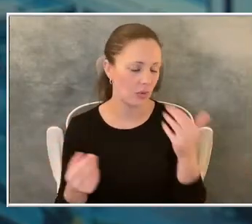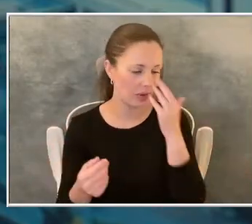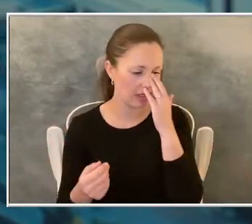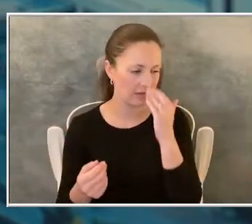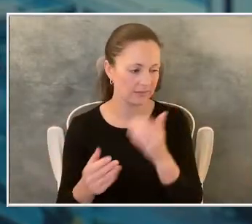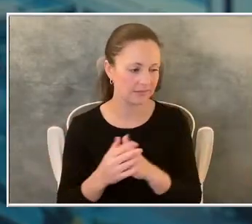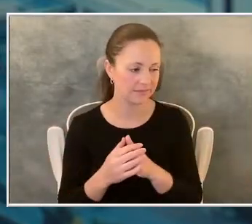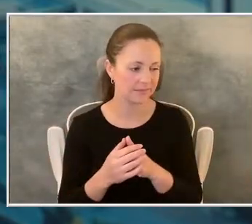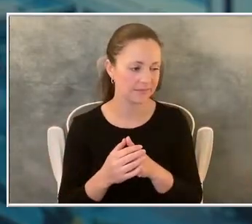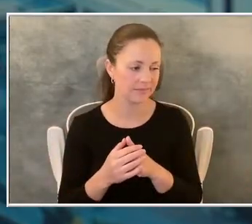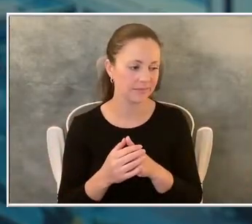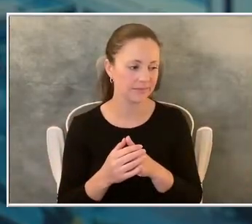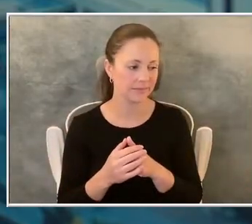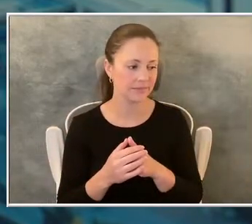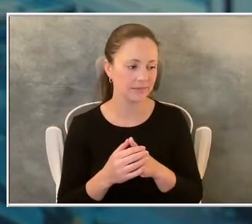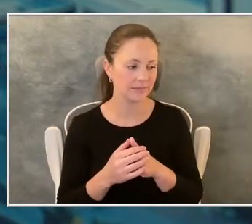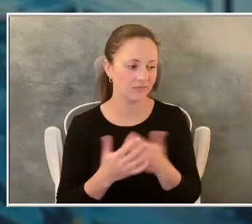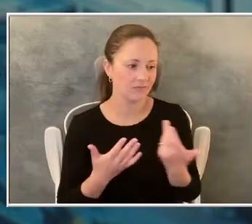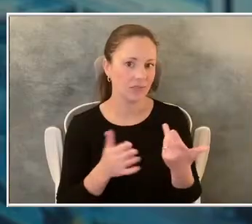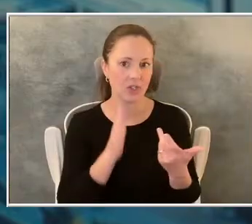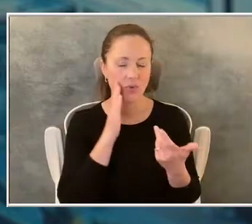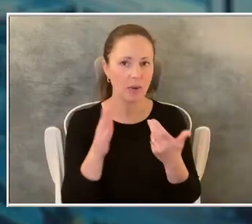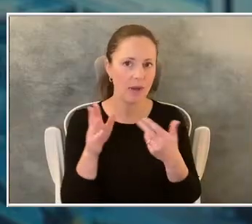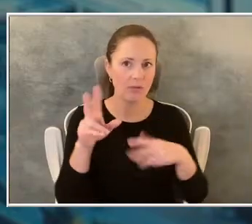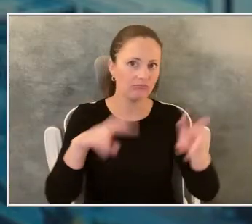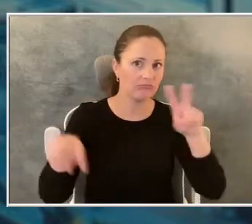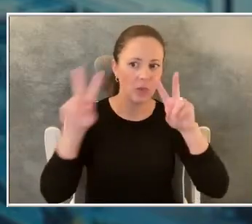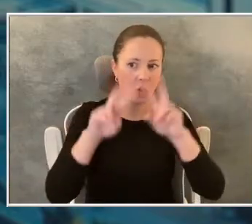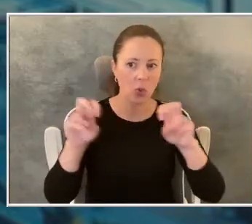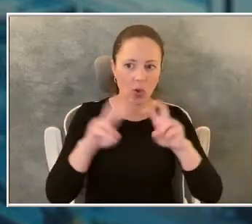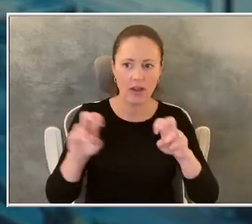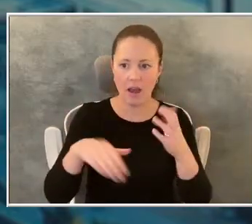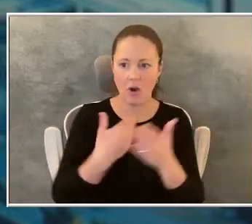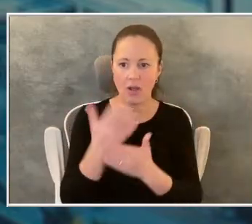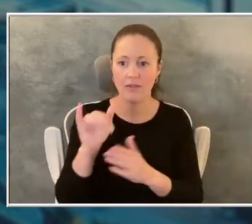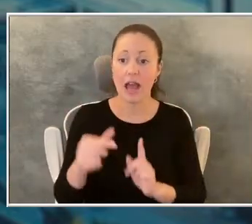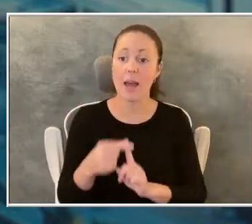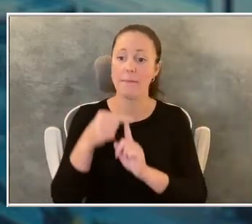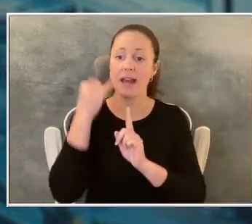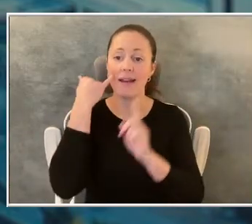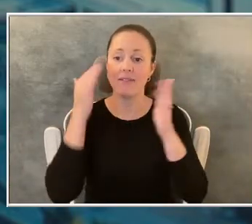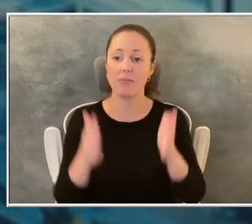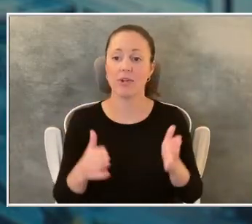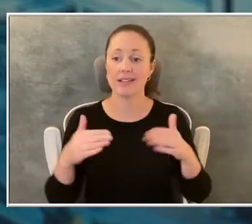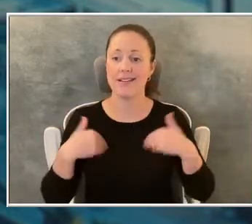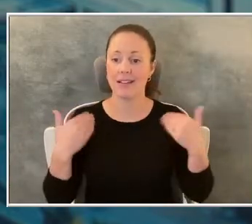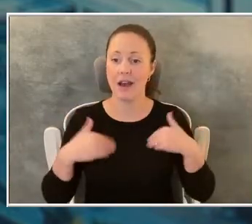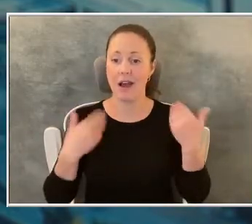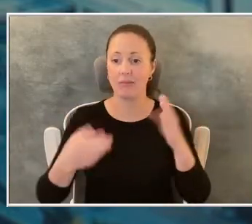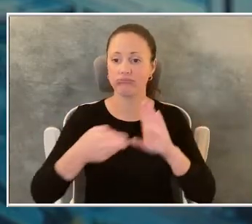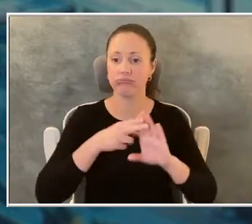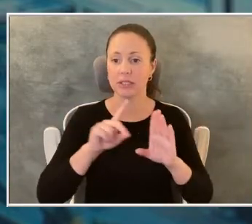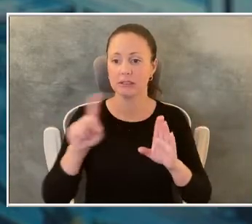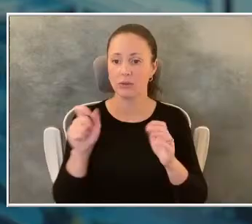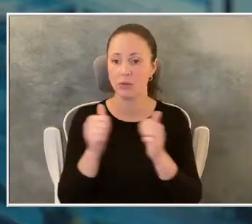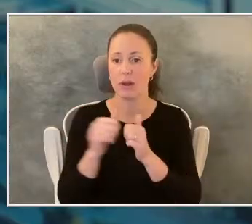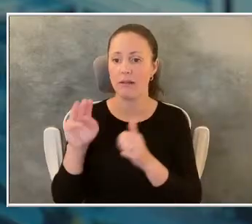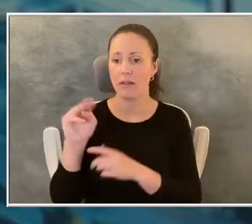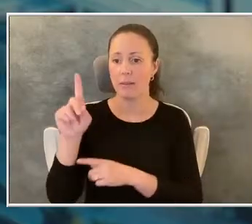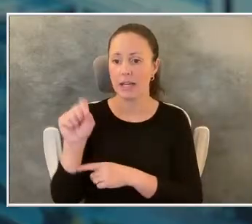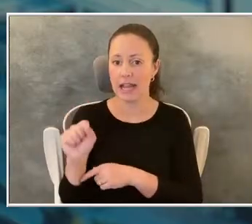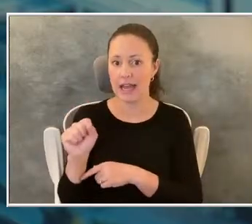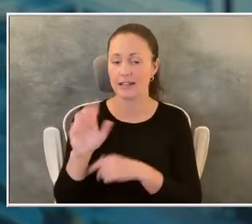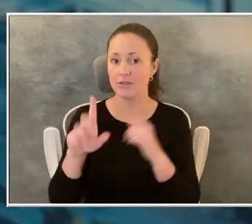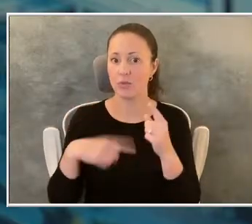their features, and especially, you know, like if someone is young and gets diagnosed with MDS, or while we're working them up